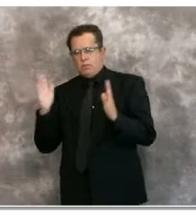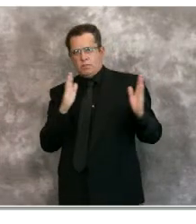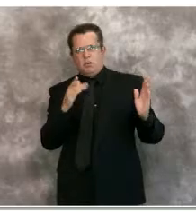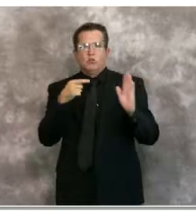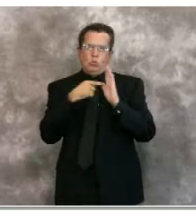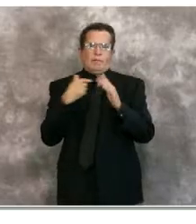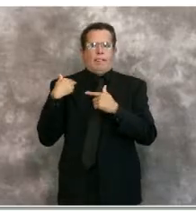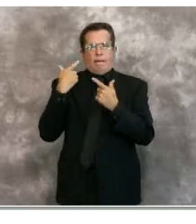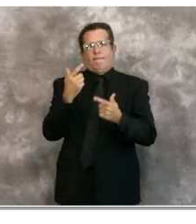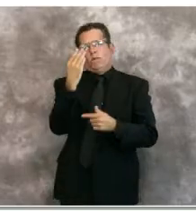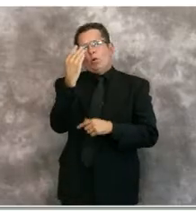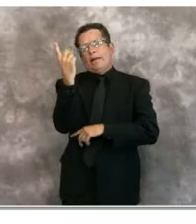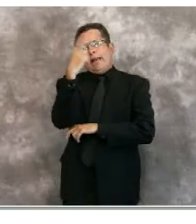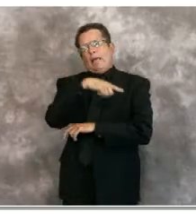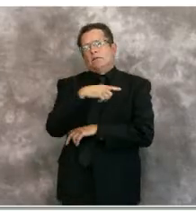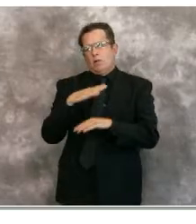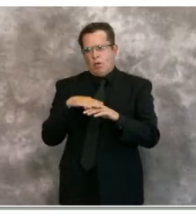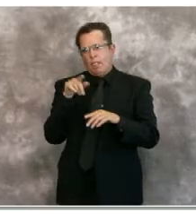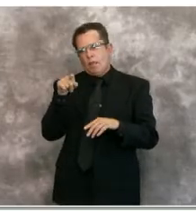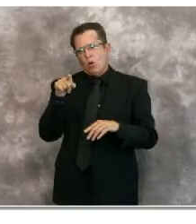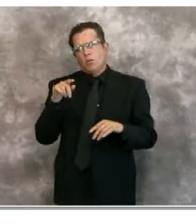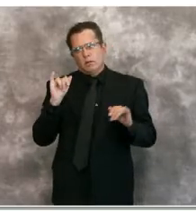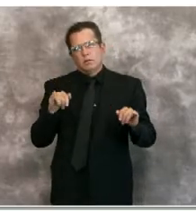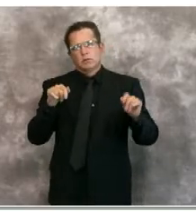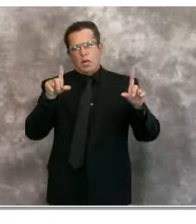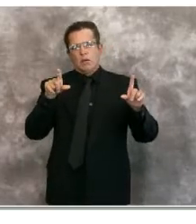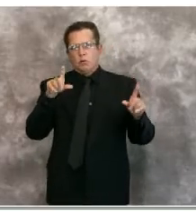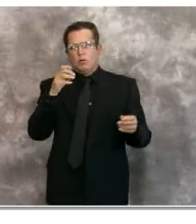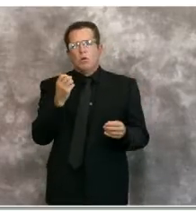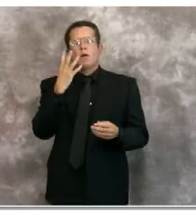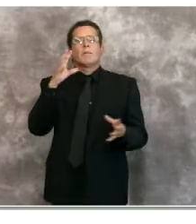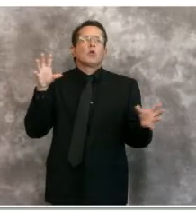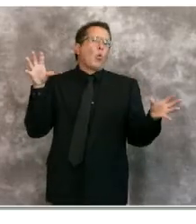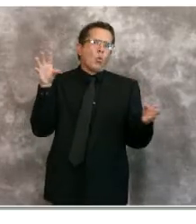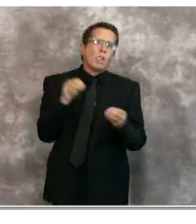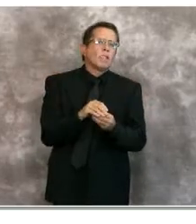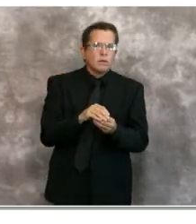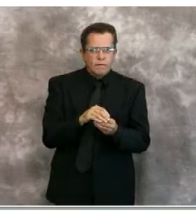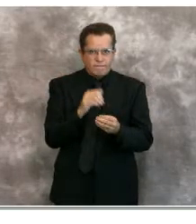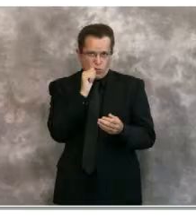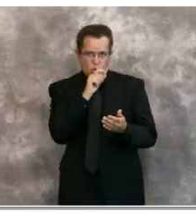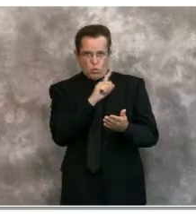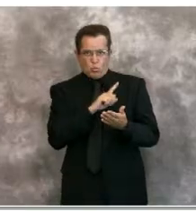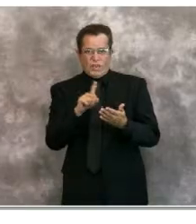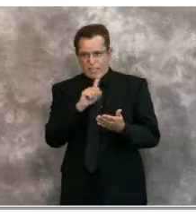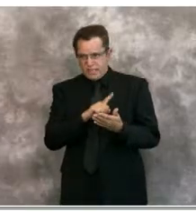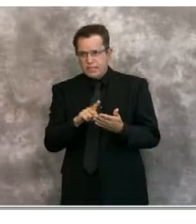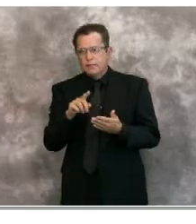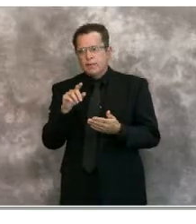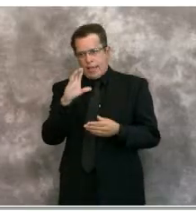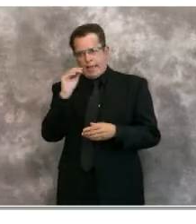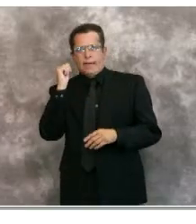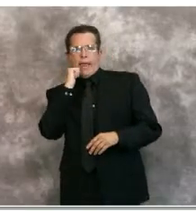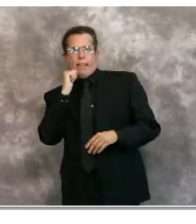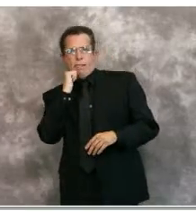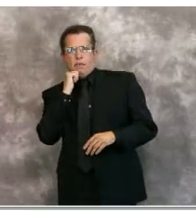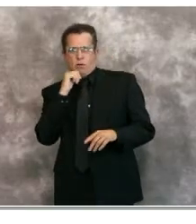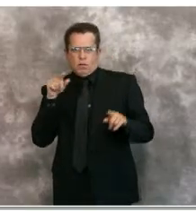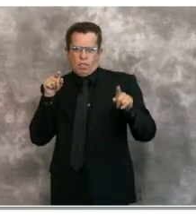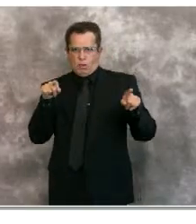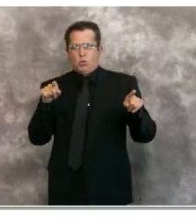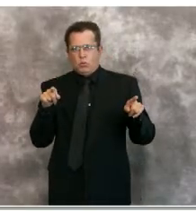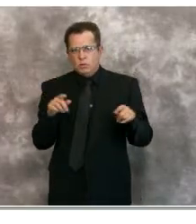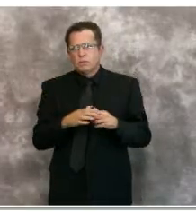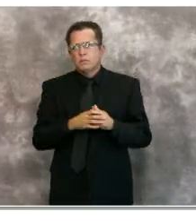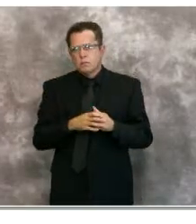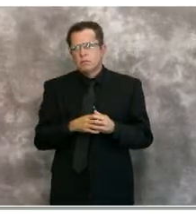14 days or more. So this slide shows the total number of cases, and as you can see, particularly in the